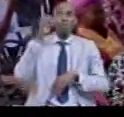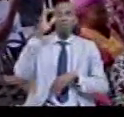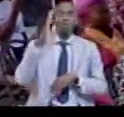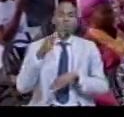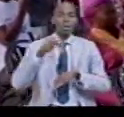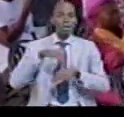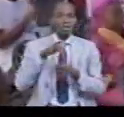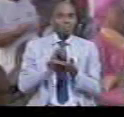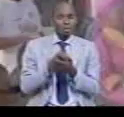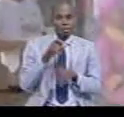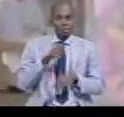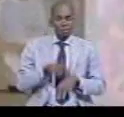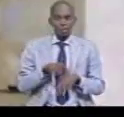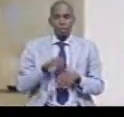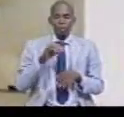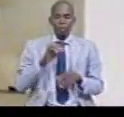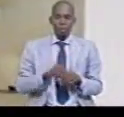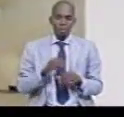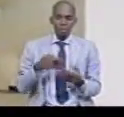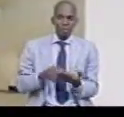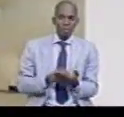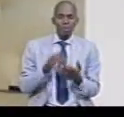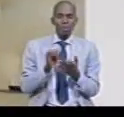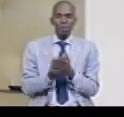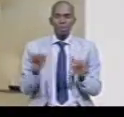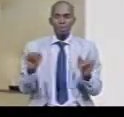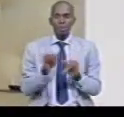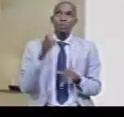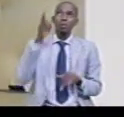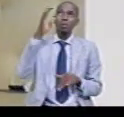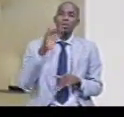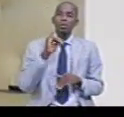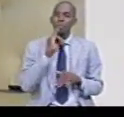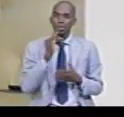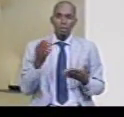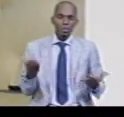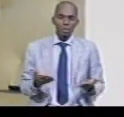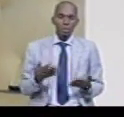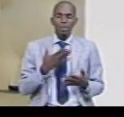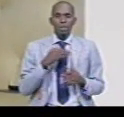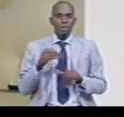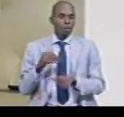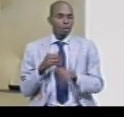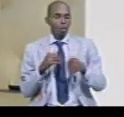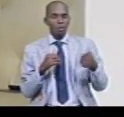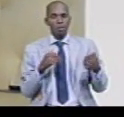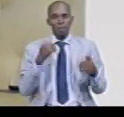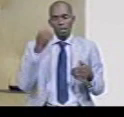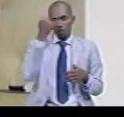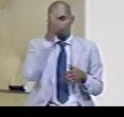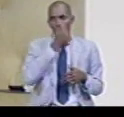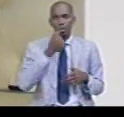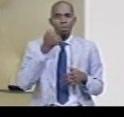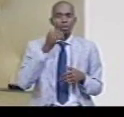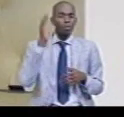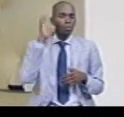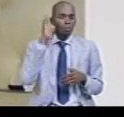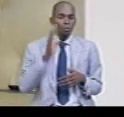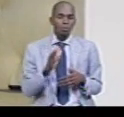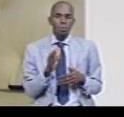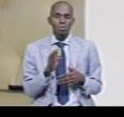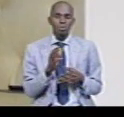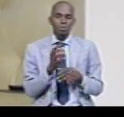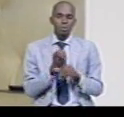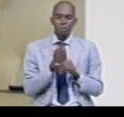Ghana. That same God is here, and the rest of Africa, to bring blessings down upon the Alpha location